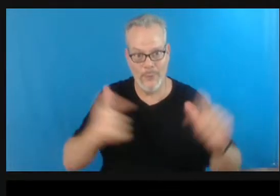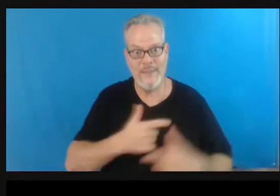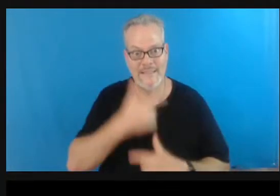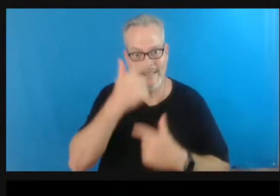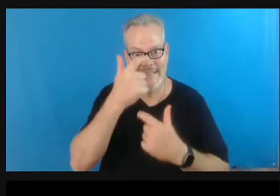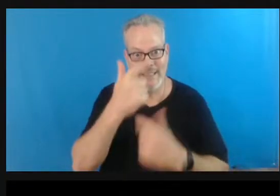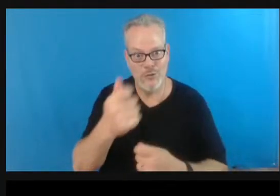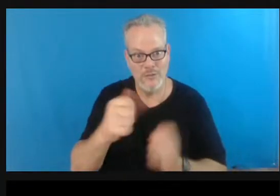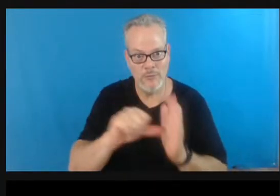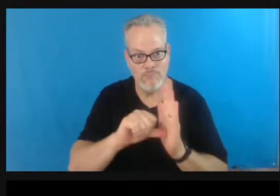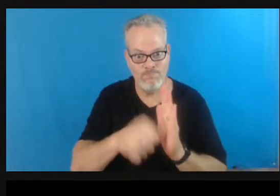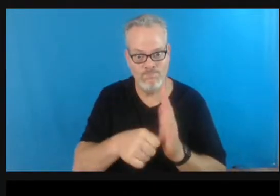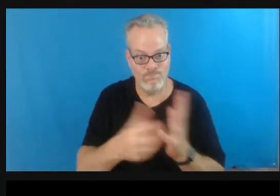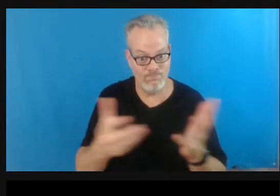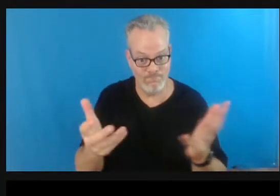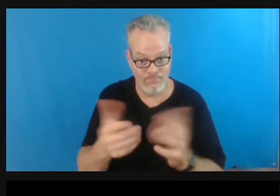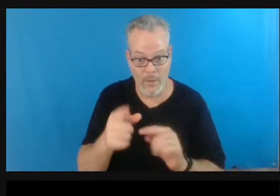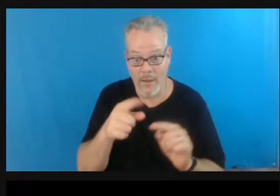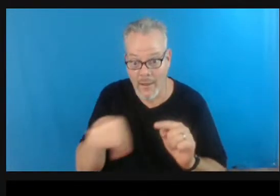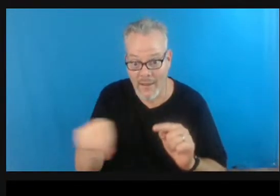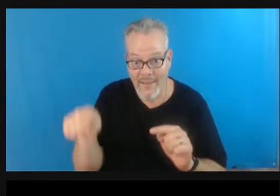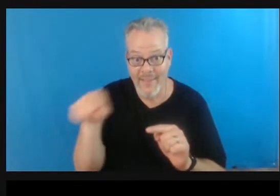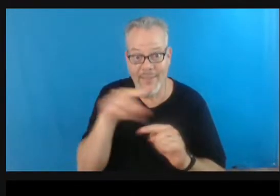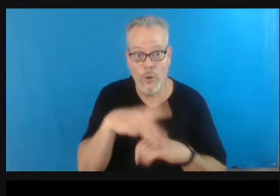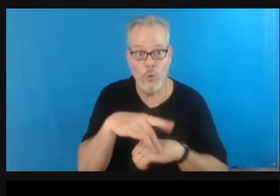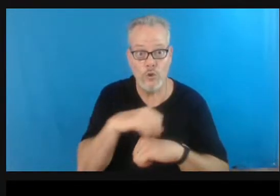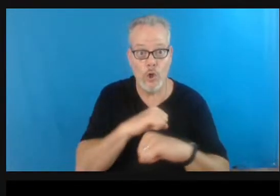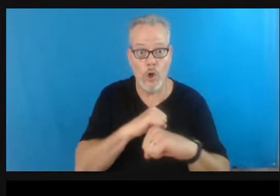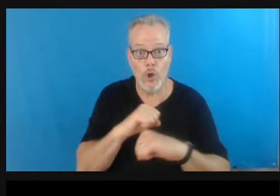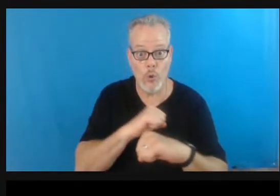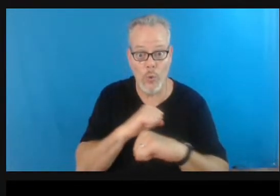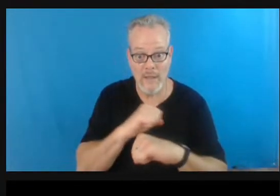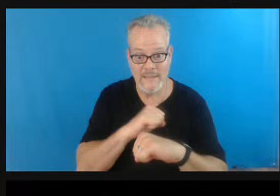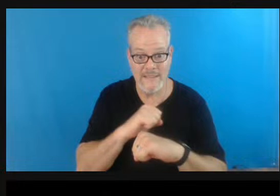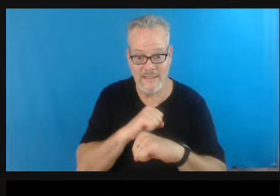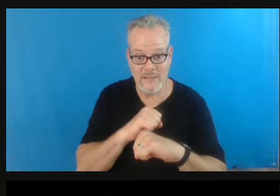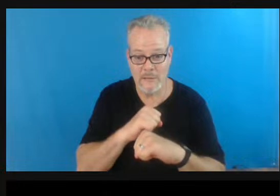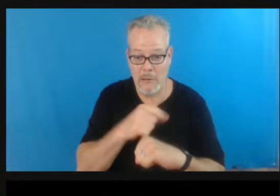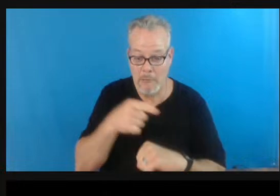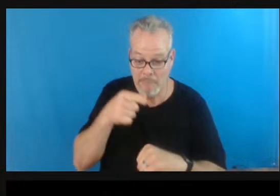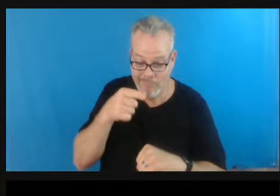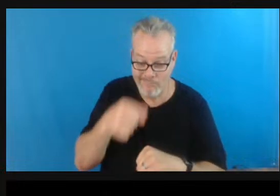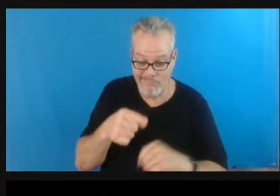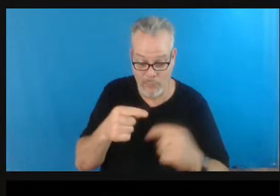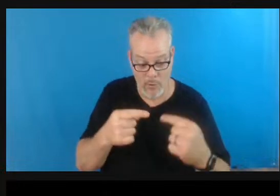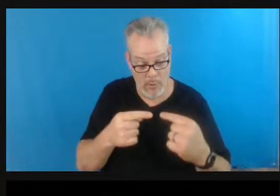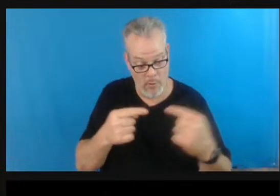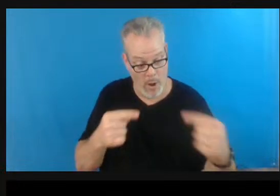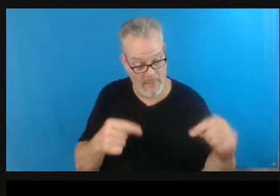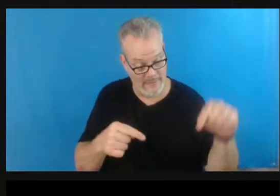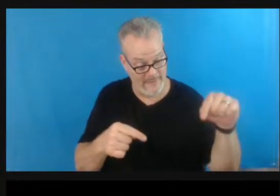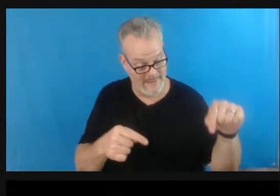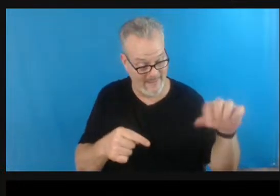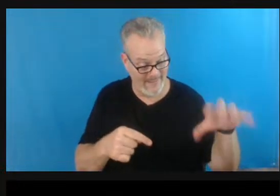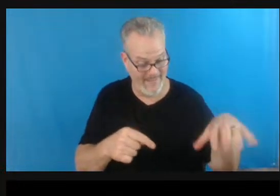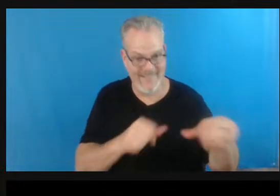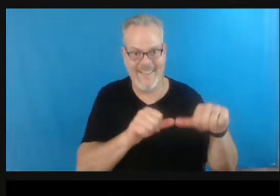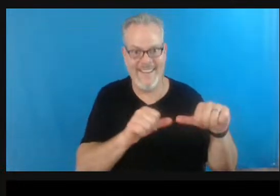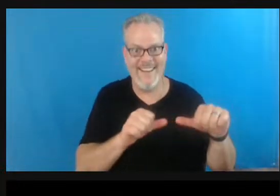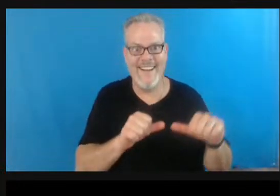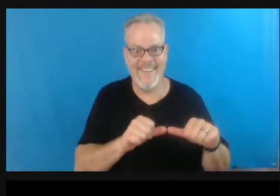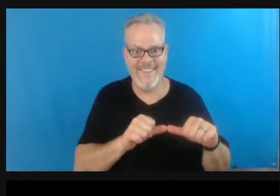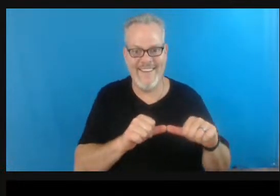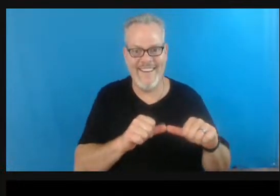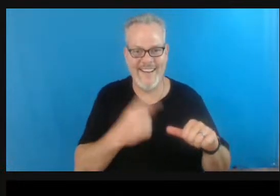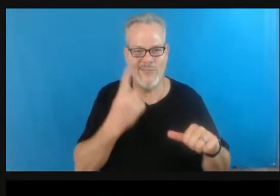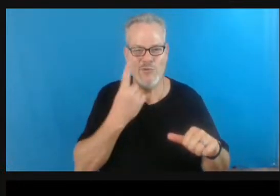these earthquakes, if they are all well located, are right adjacent to this segment of the rift zone where we